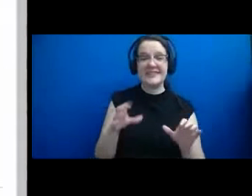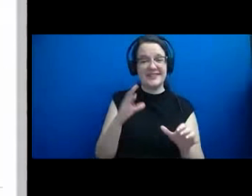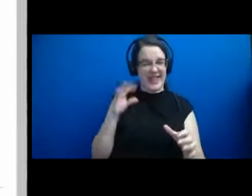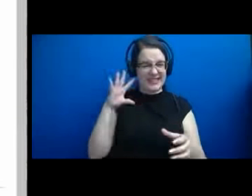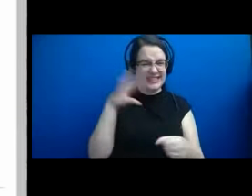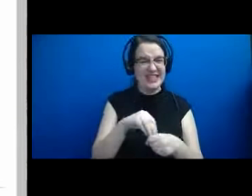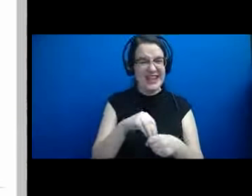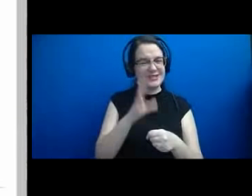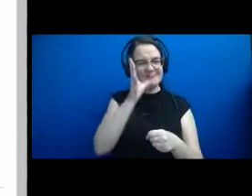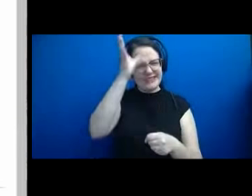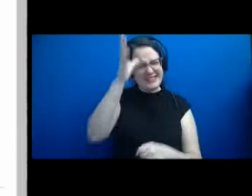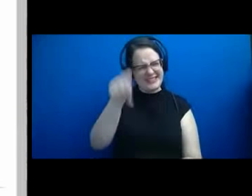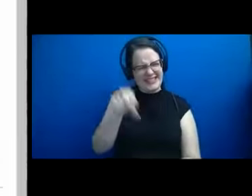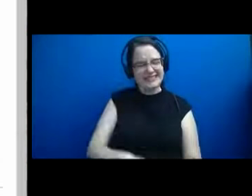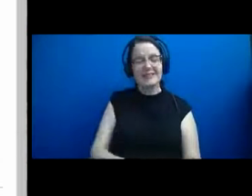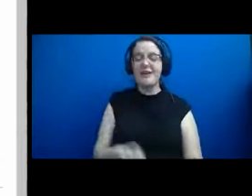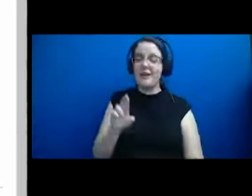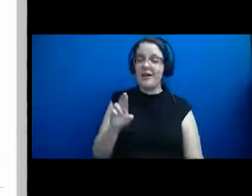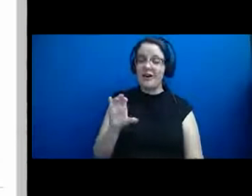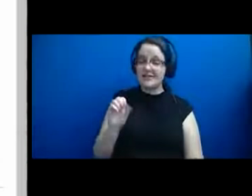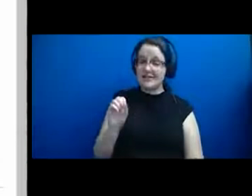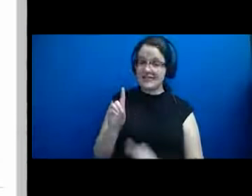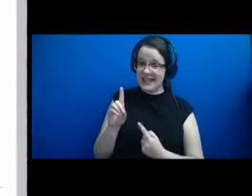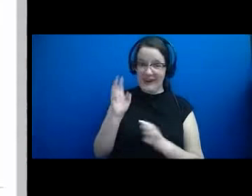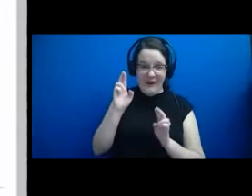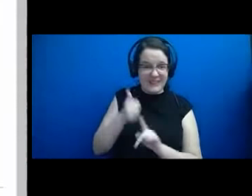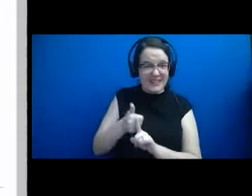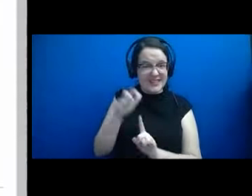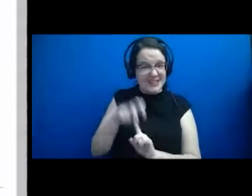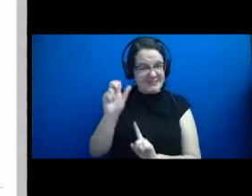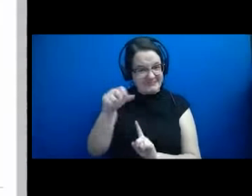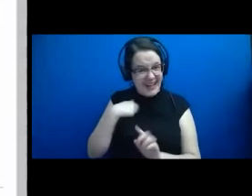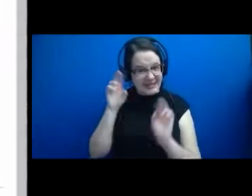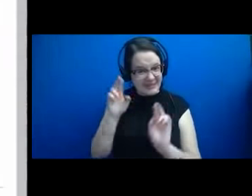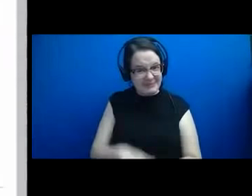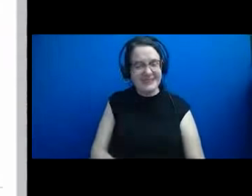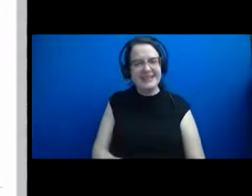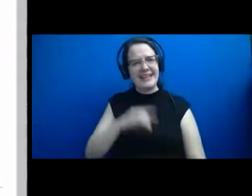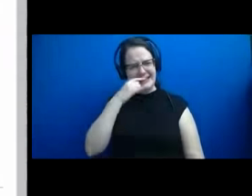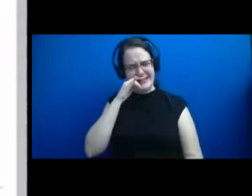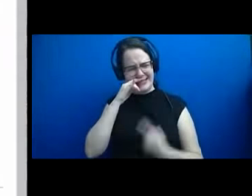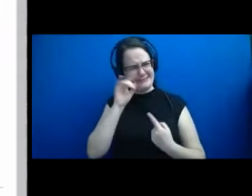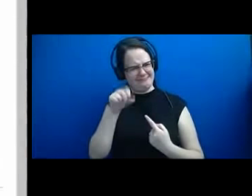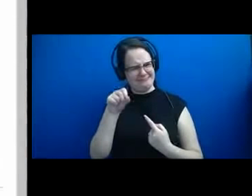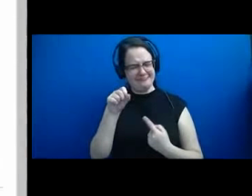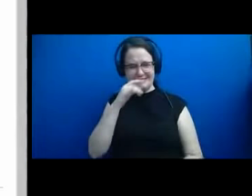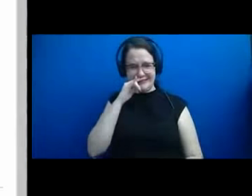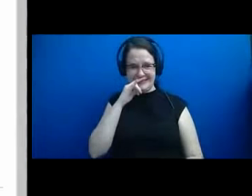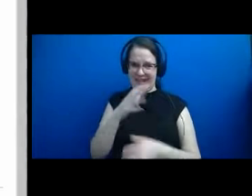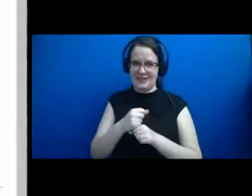are. RCSD hopefully is a champion. I would hope so. Kids, yeah, kids are getting a lot of votes right